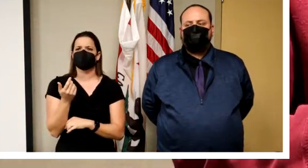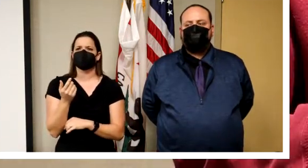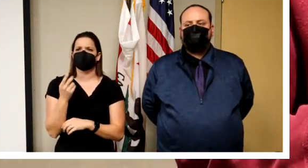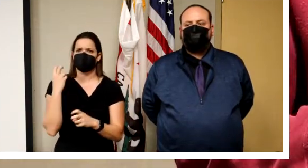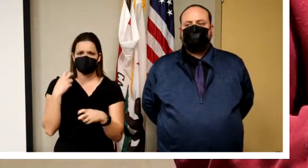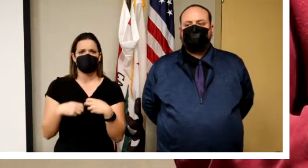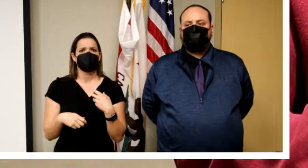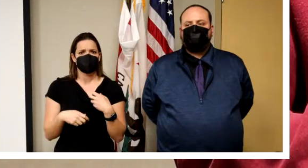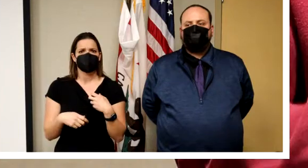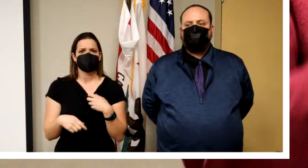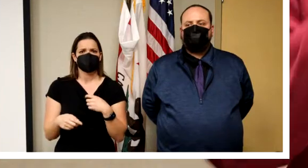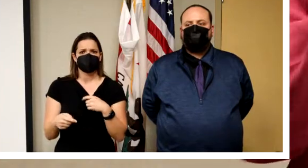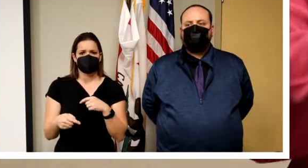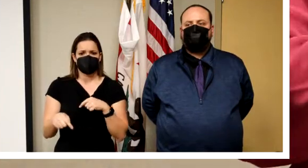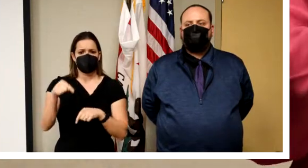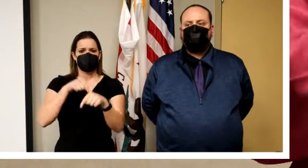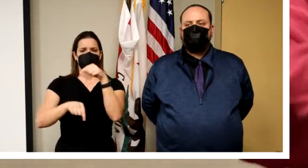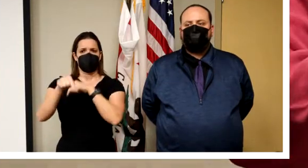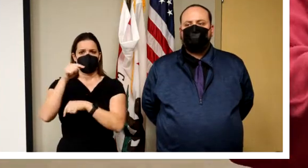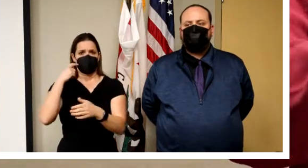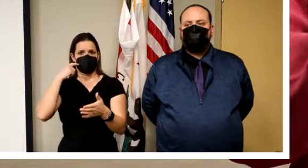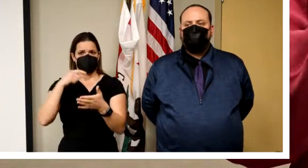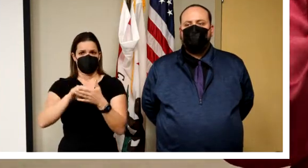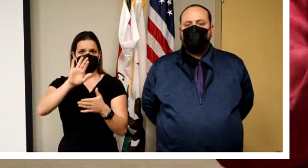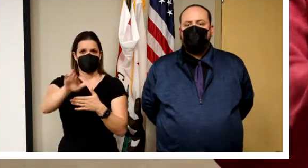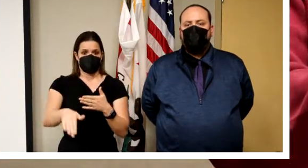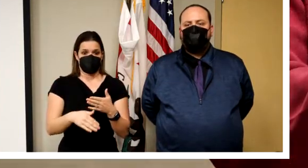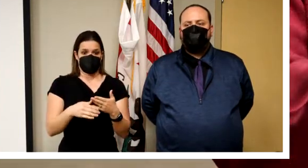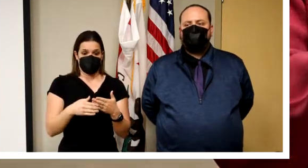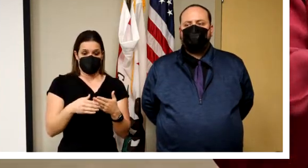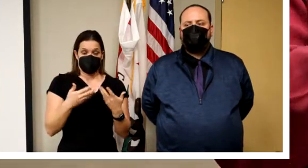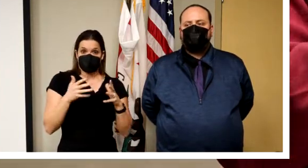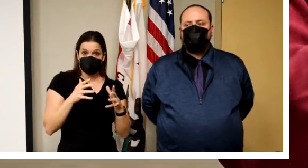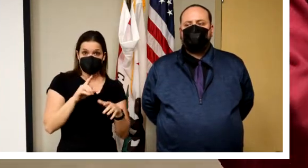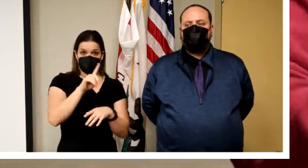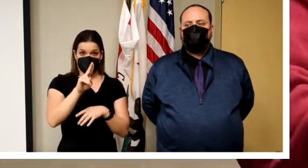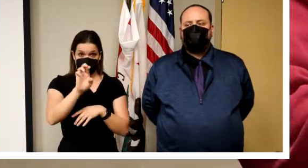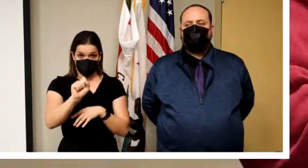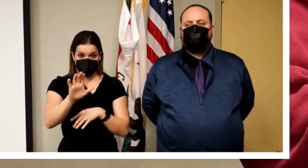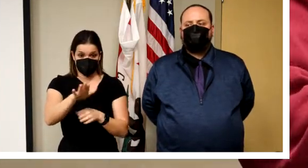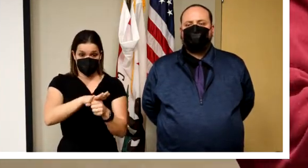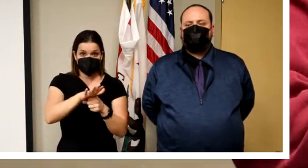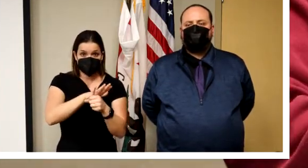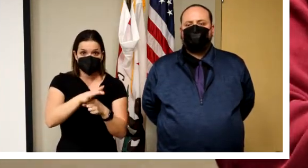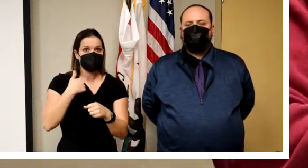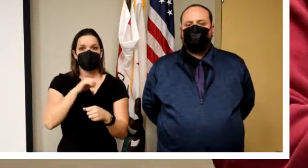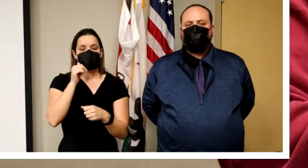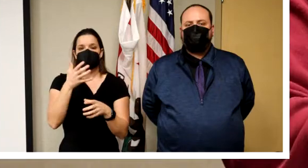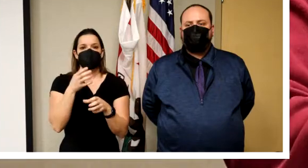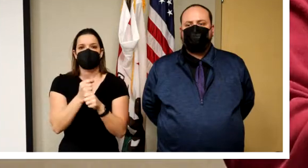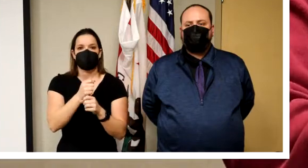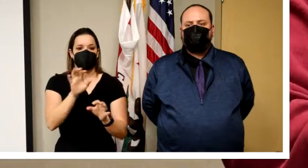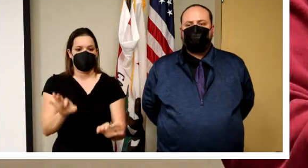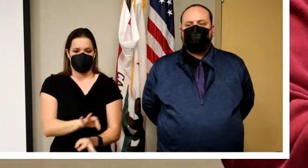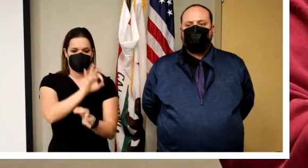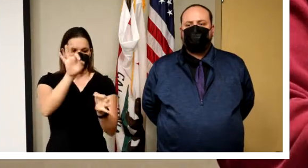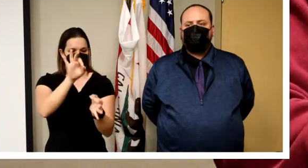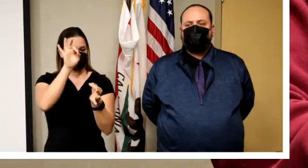chore to go back and look at your existing zones for your districts. We did not get a